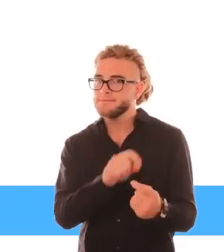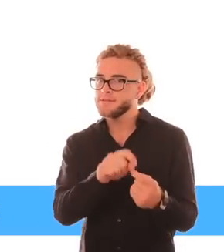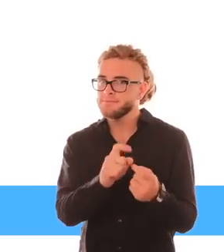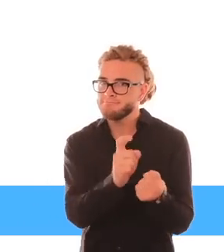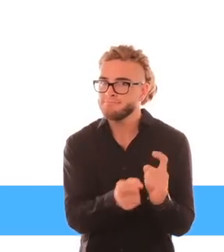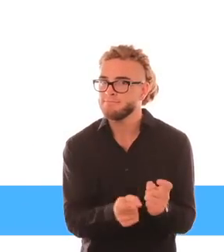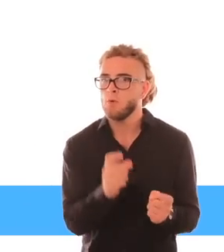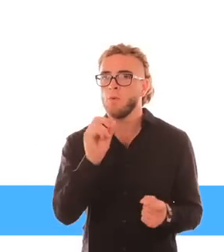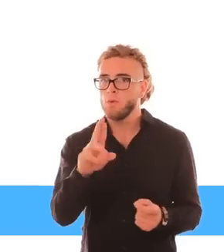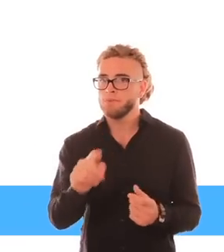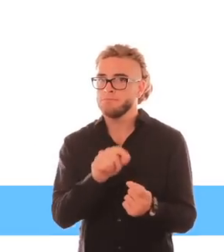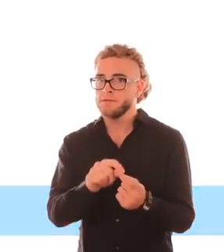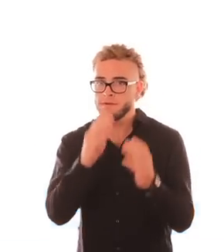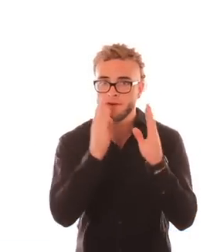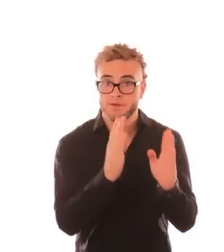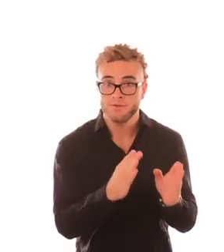accommodations or specific attention.